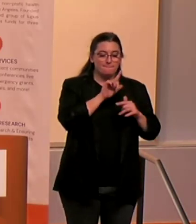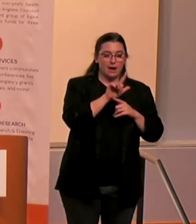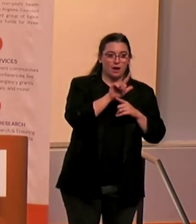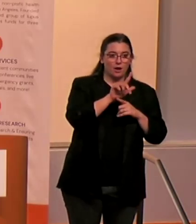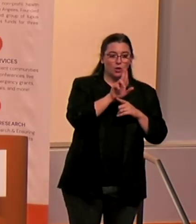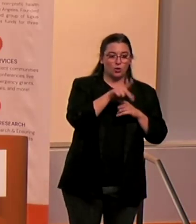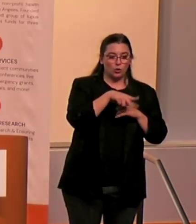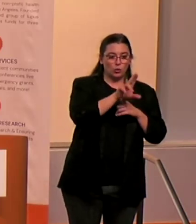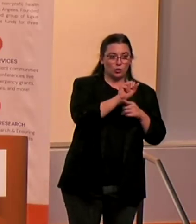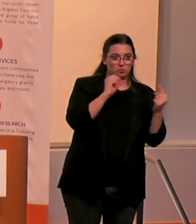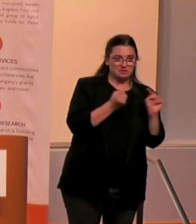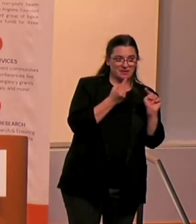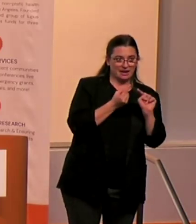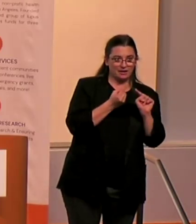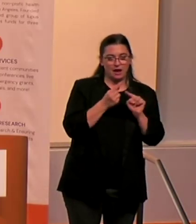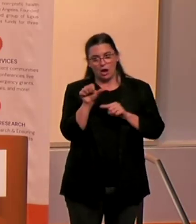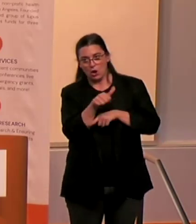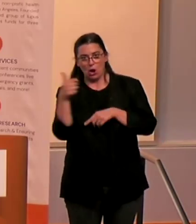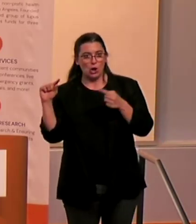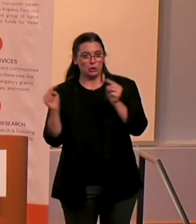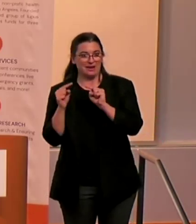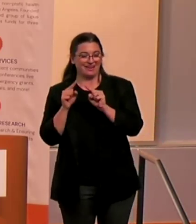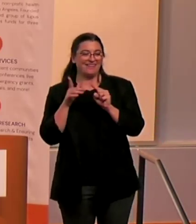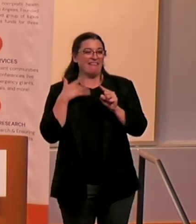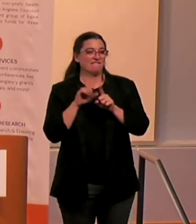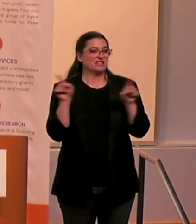out it was something else.